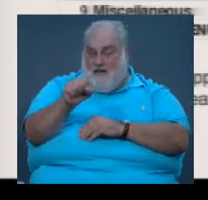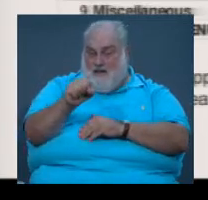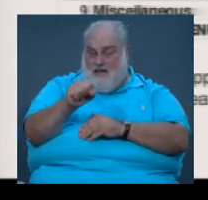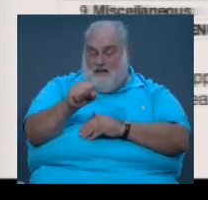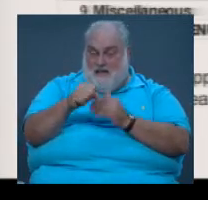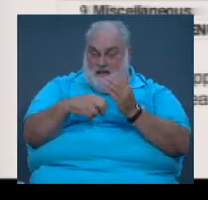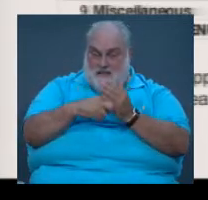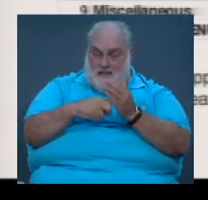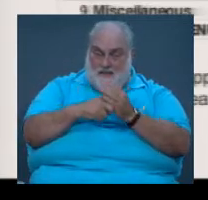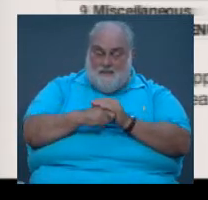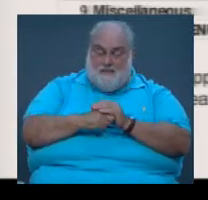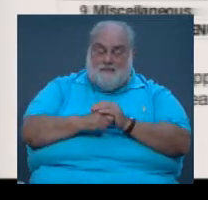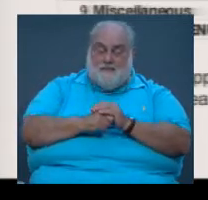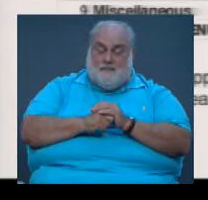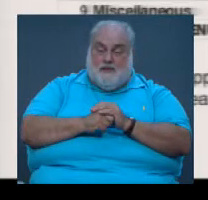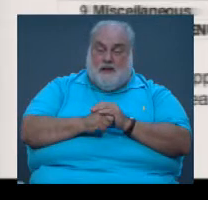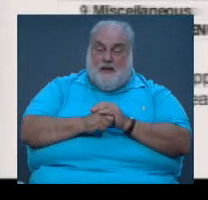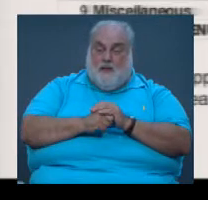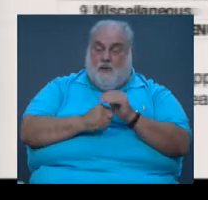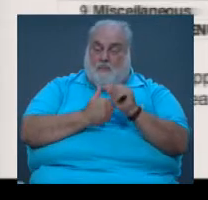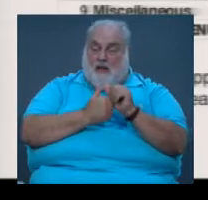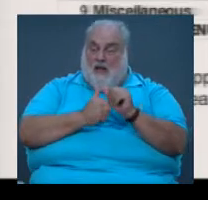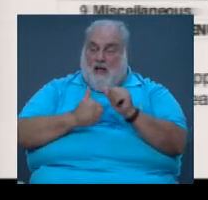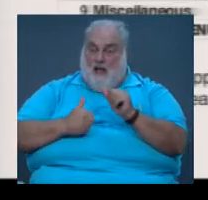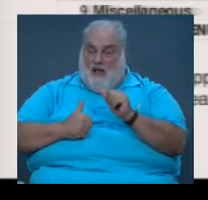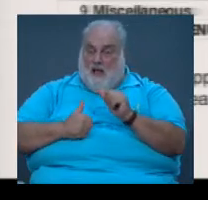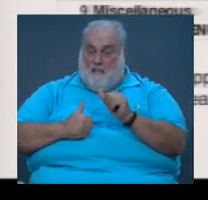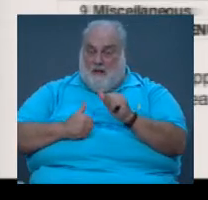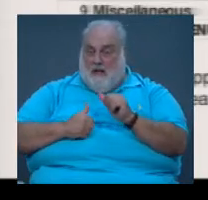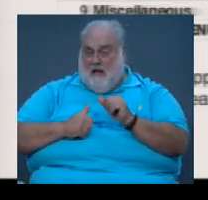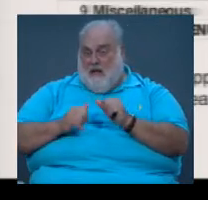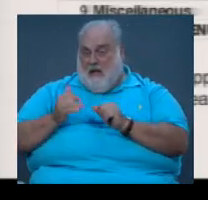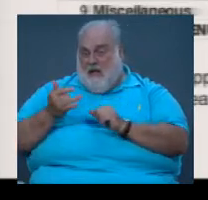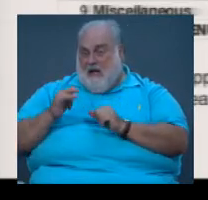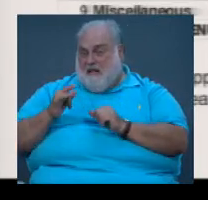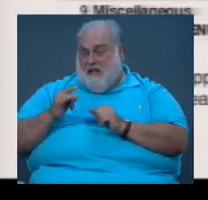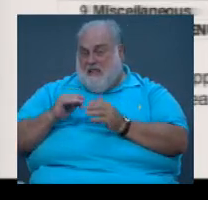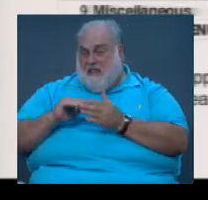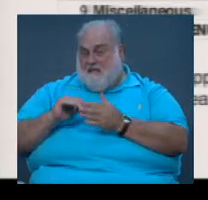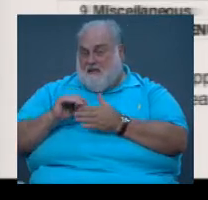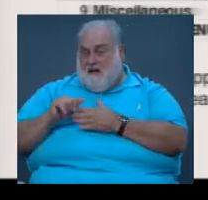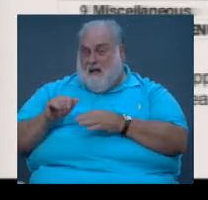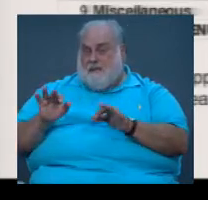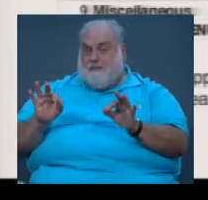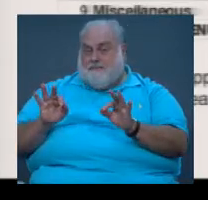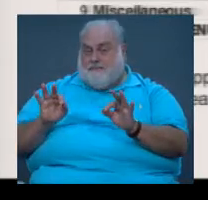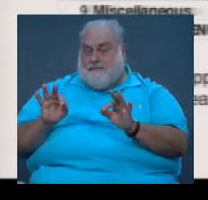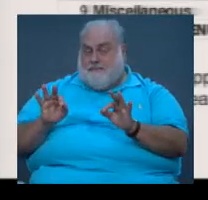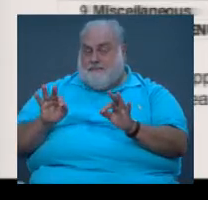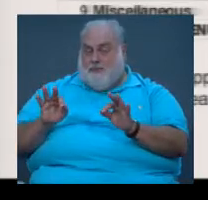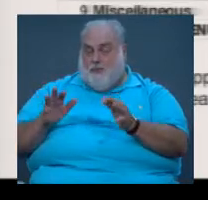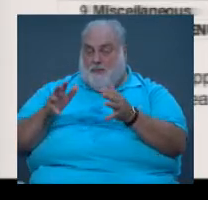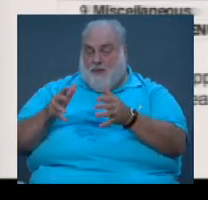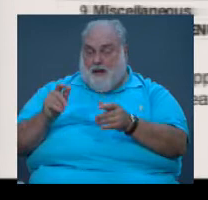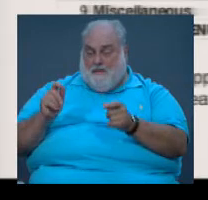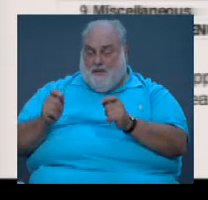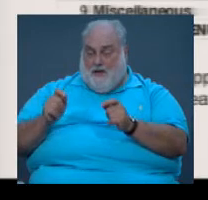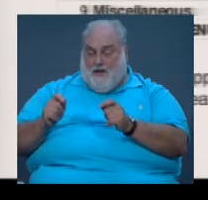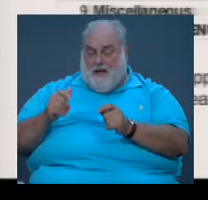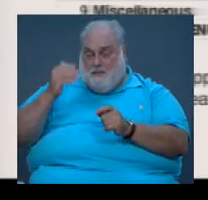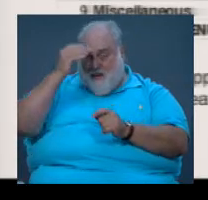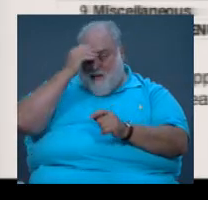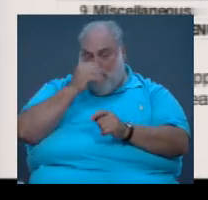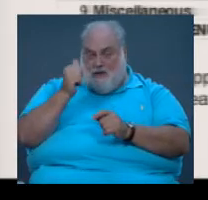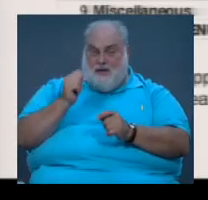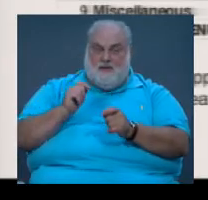this shows that we're behind budget, and we are behind budget only by about $18,000. The remainder of the variance is due to the reversal